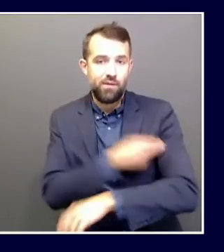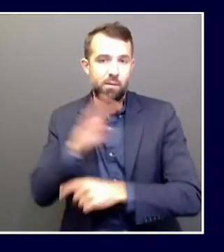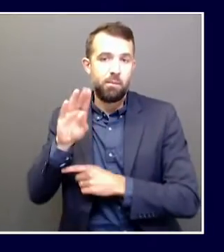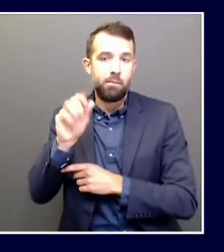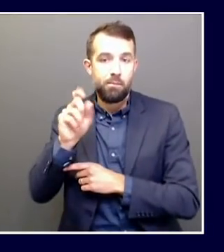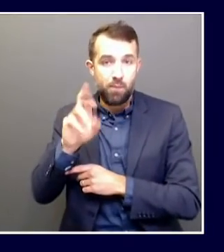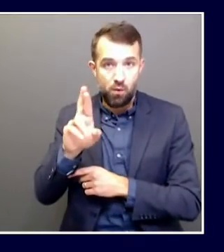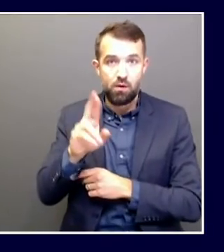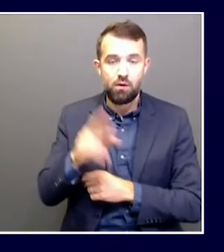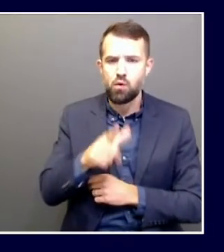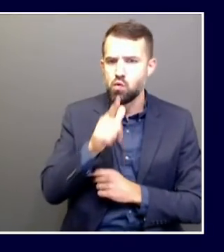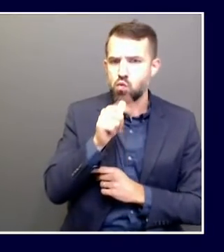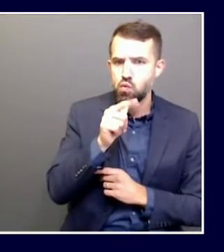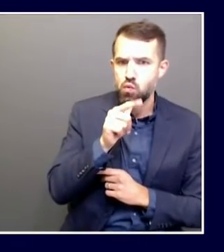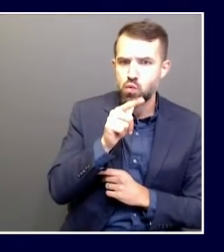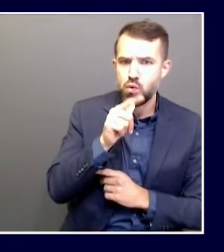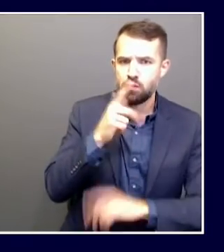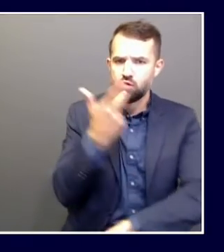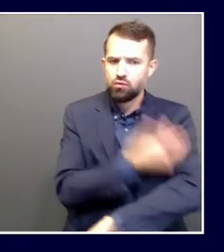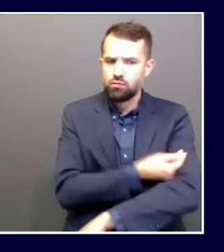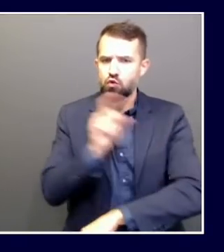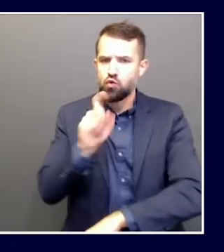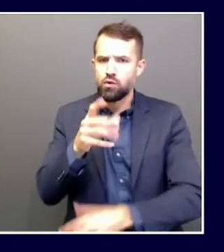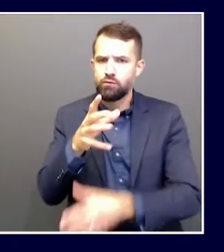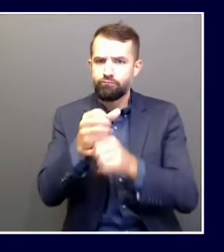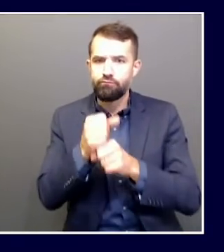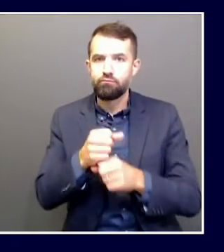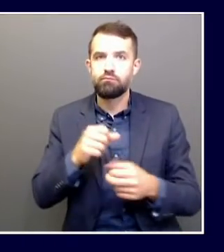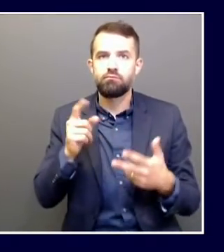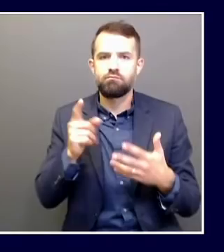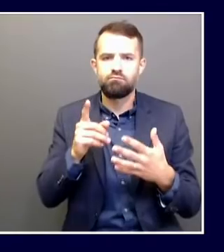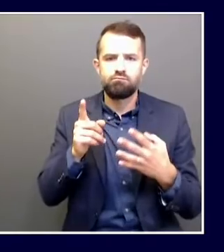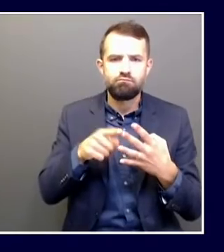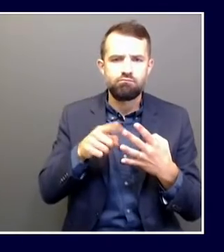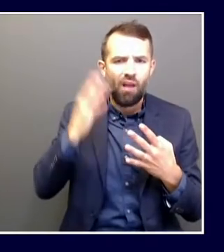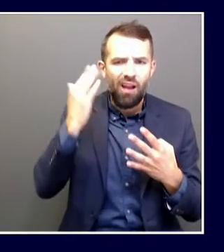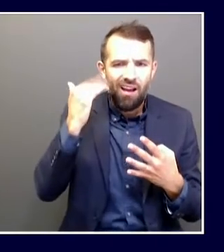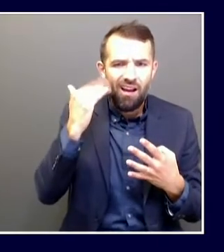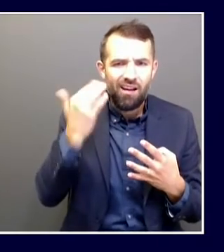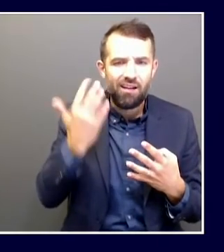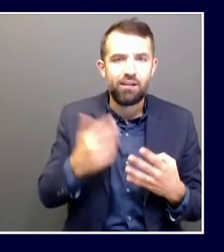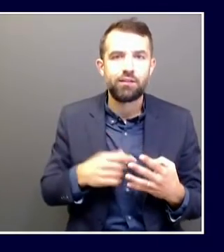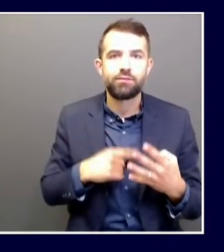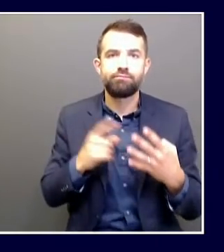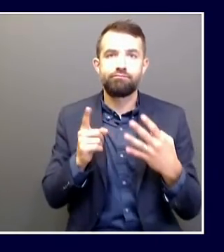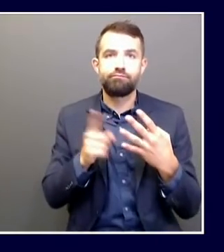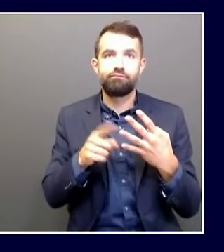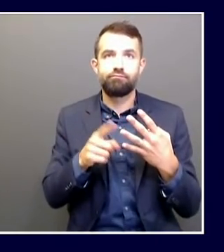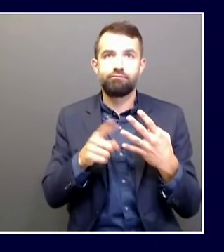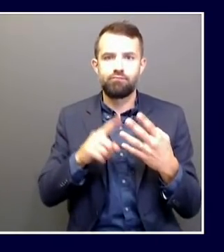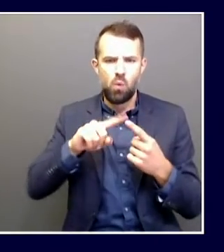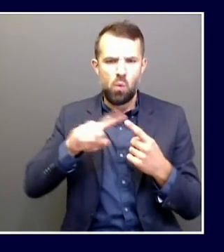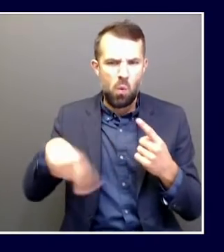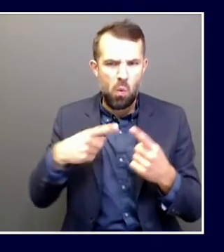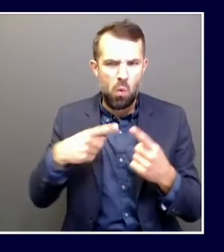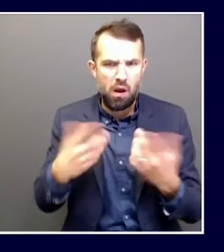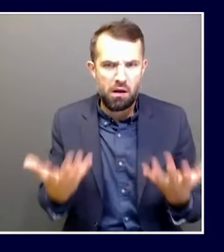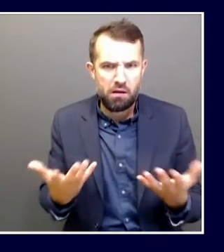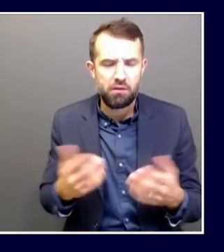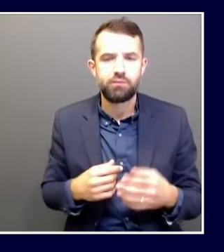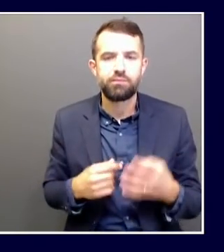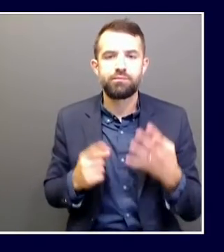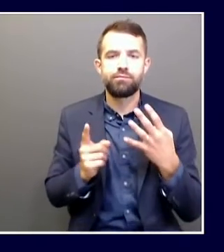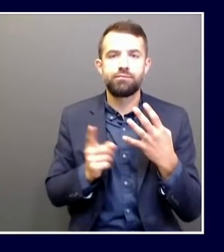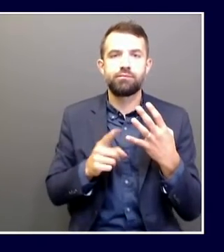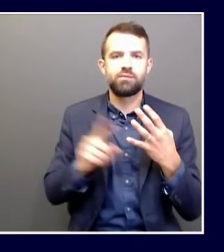3, when they should get one. And 4, where they should get one. Let's first talk about who should